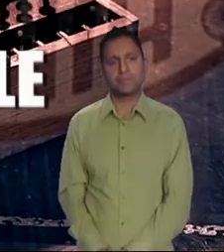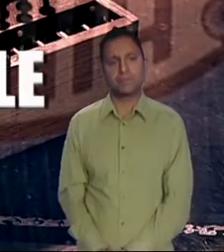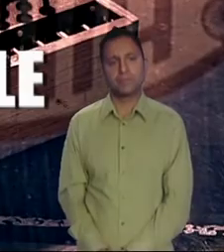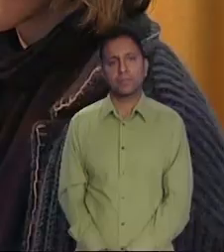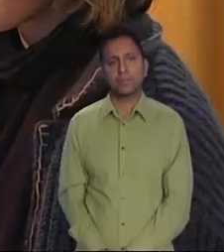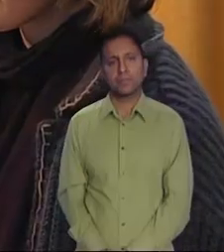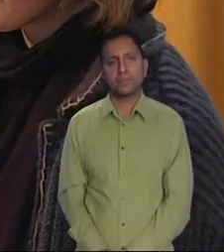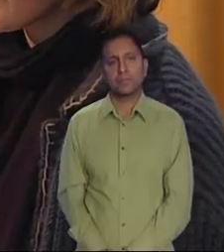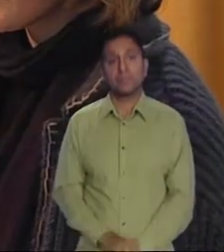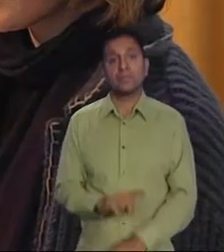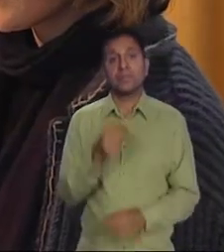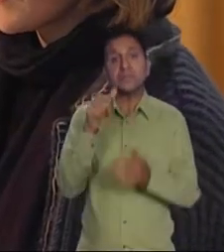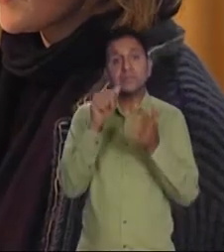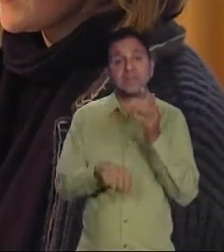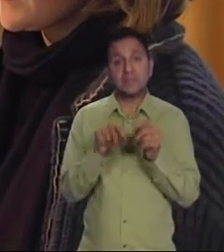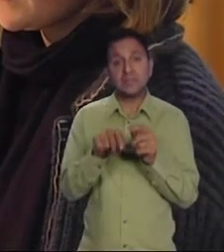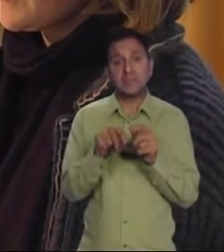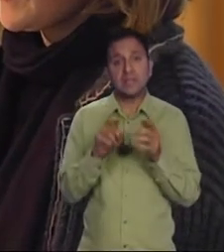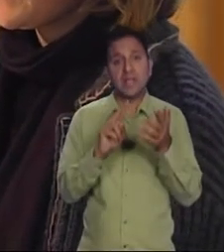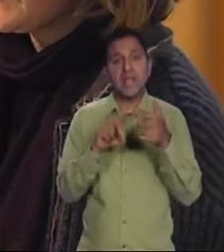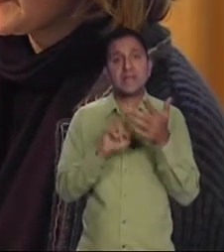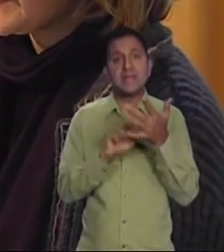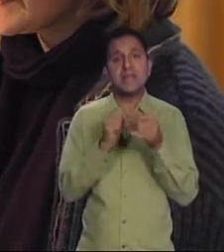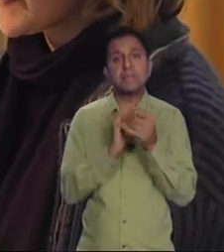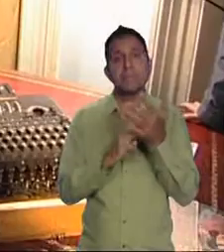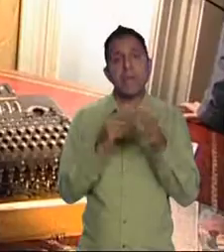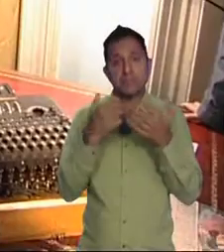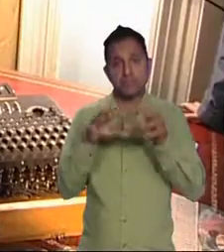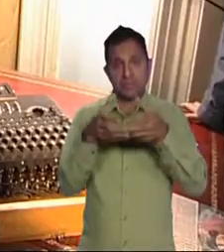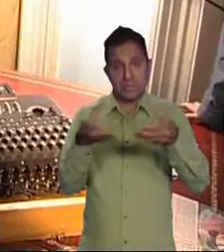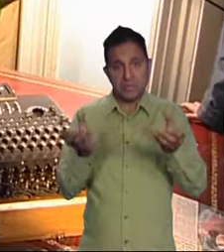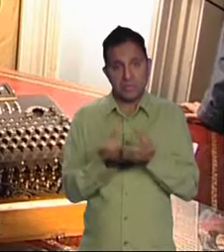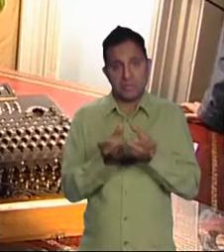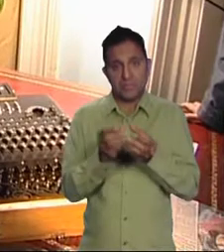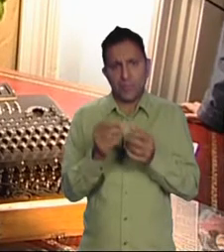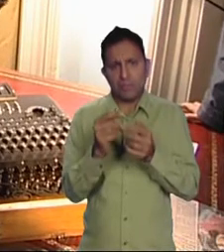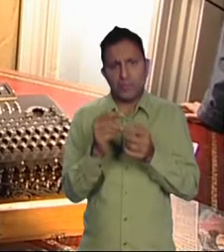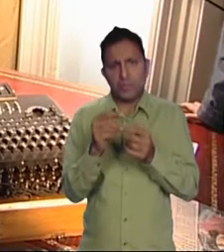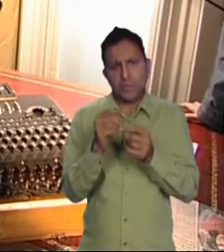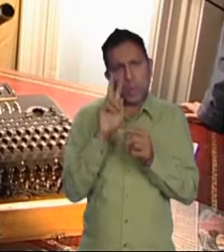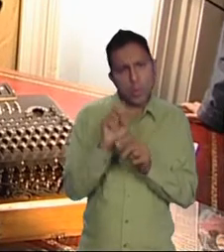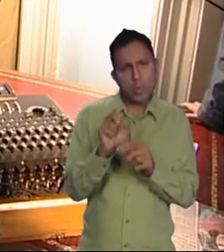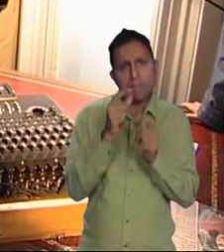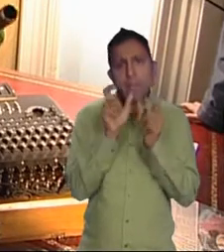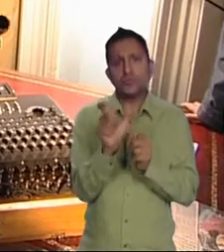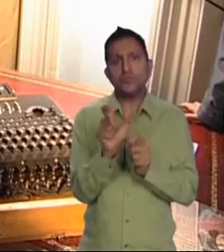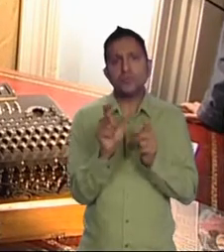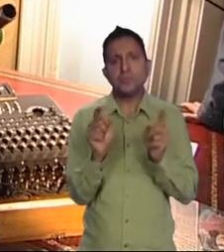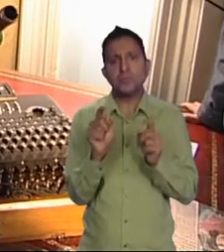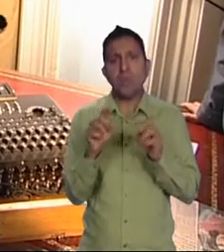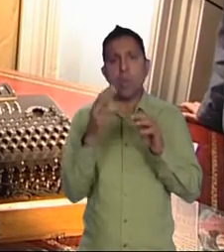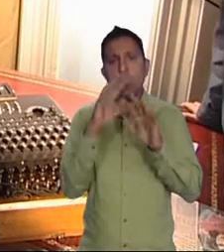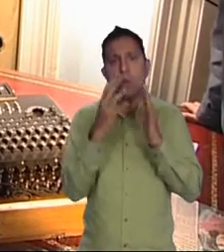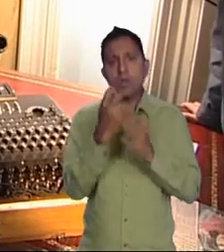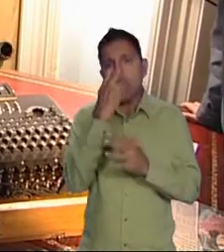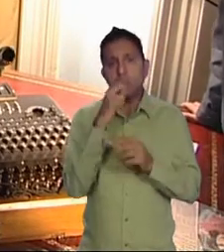So to get the first setting for the Enigma machine, I've encoded a message using this, which is the world's oldest cryptographic device. It's called a Scutari, and